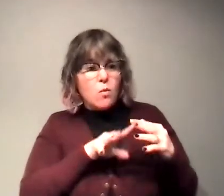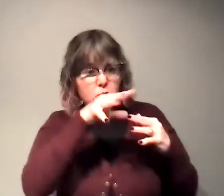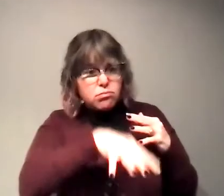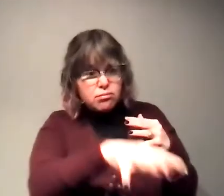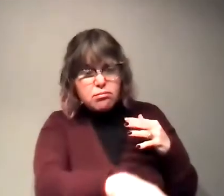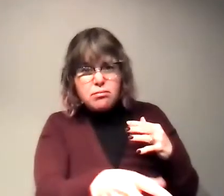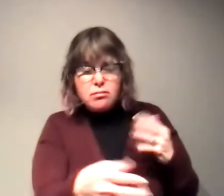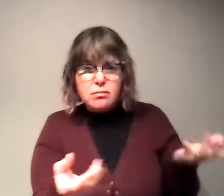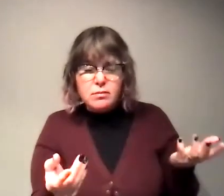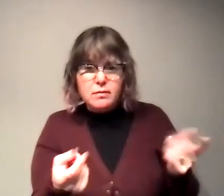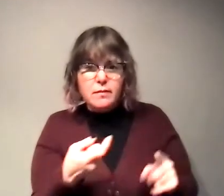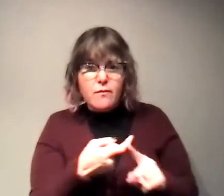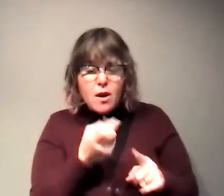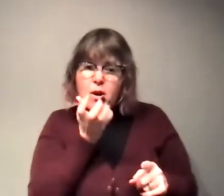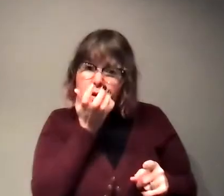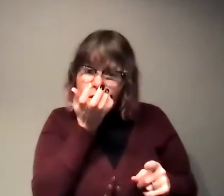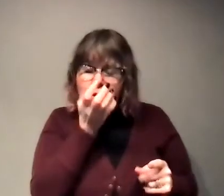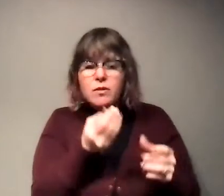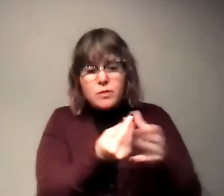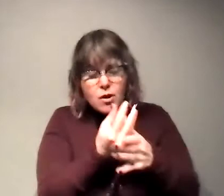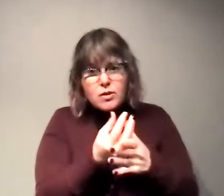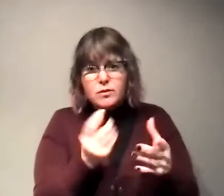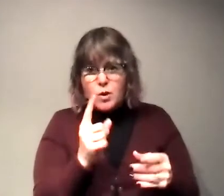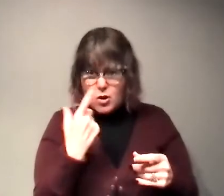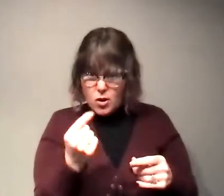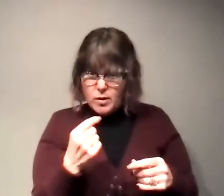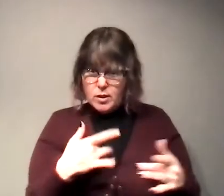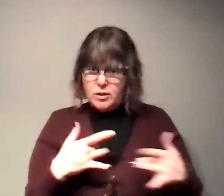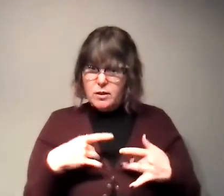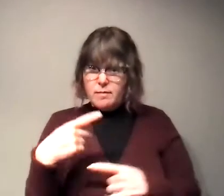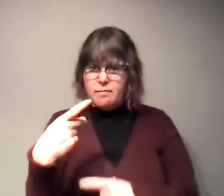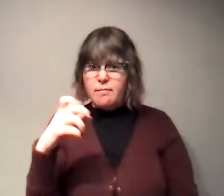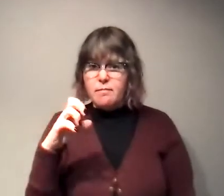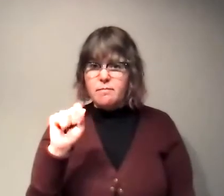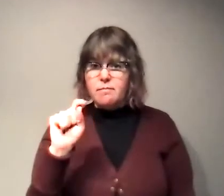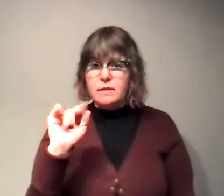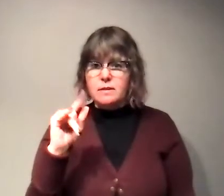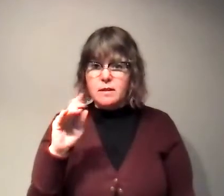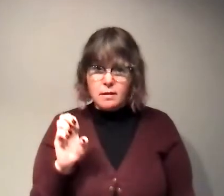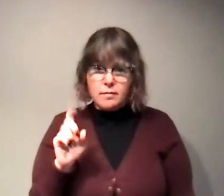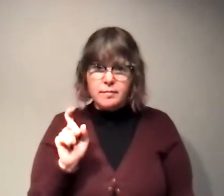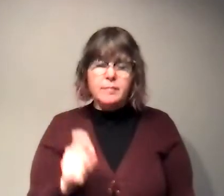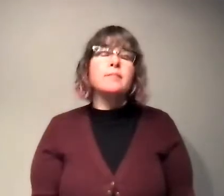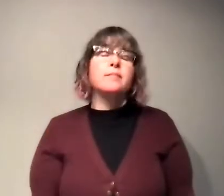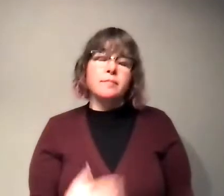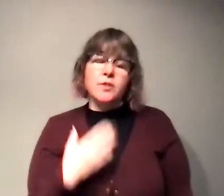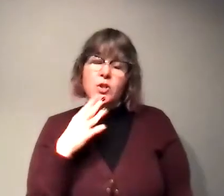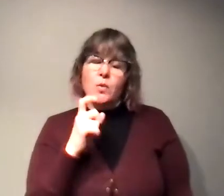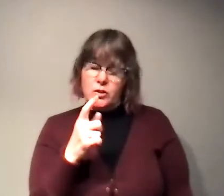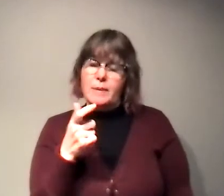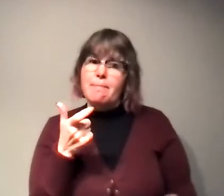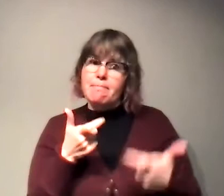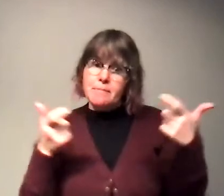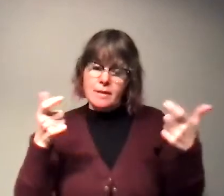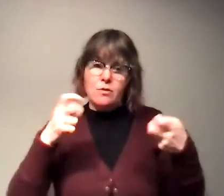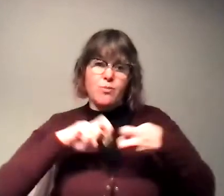our lawns or whatever gardens are going? That is an excellent question, and it is a major issue in our